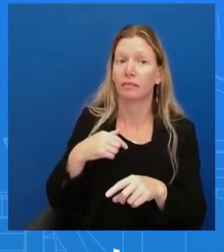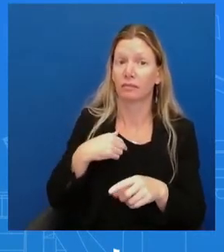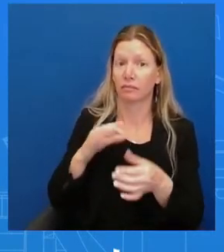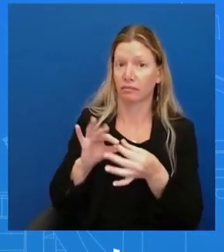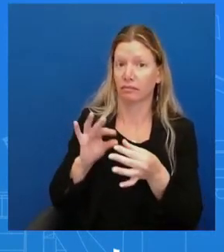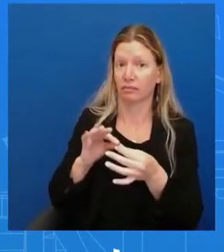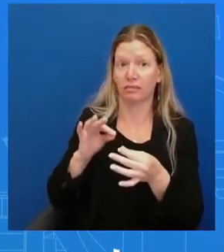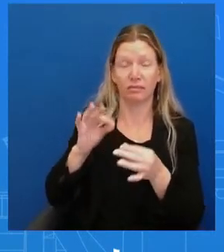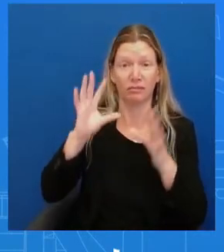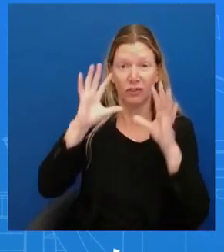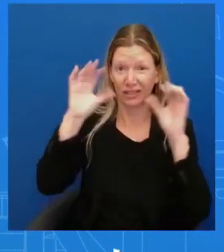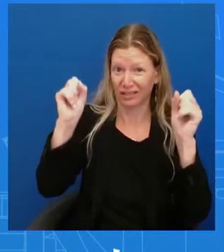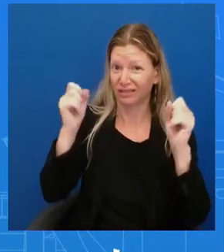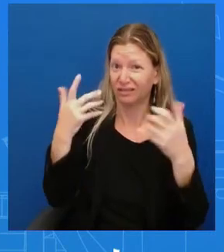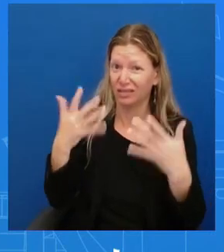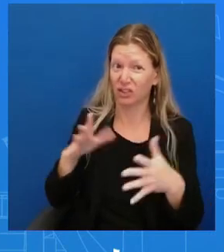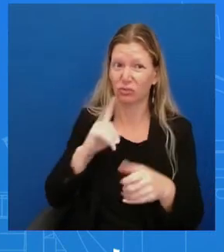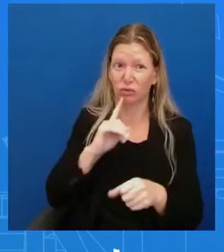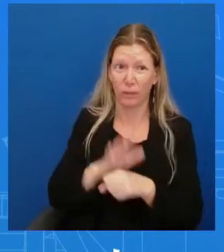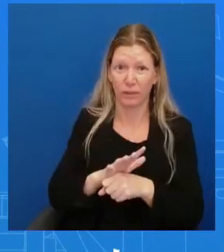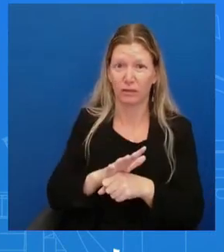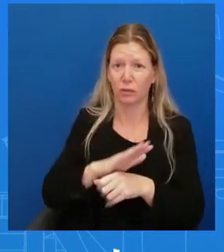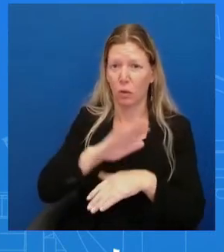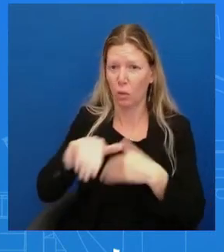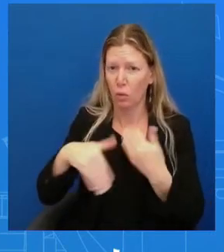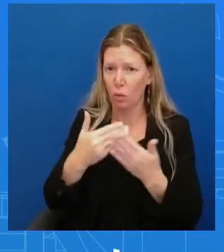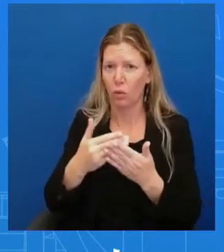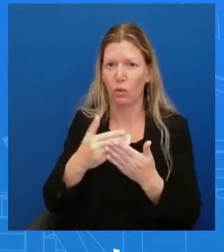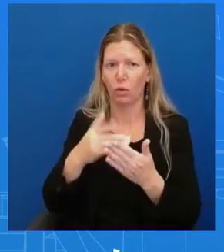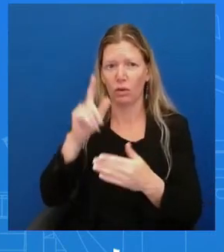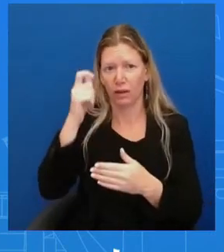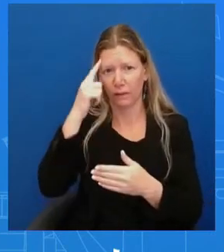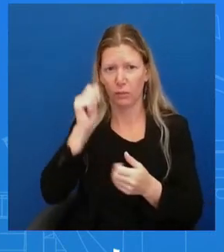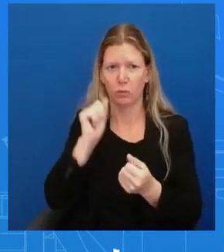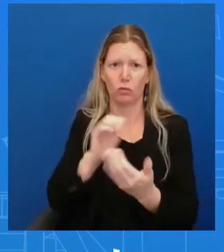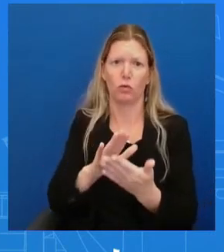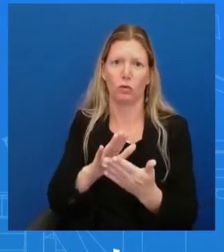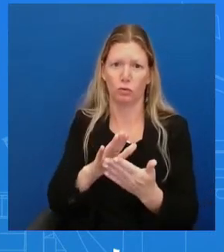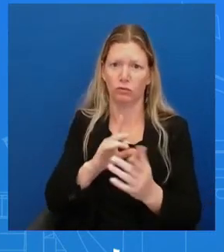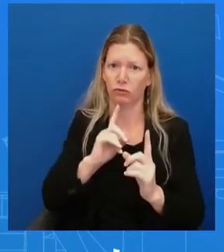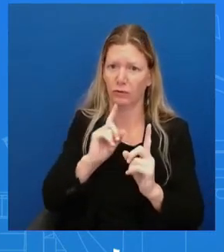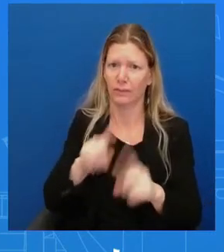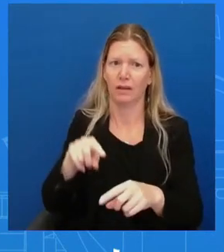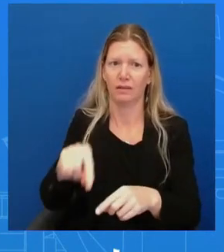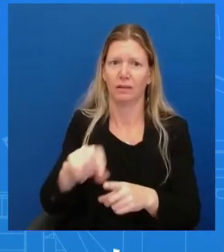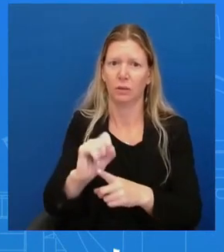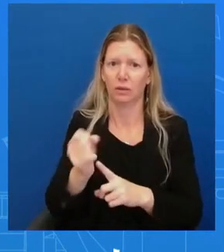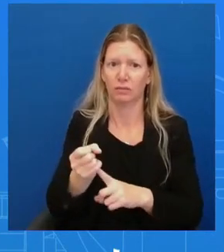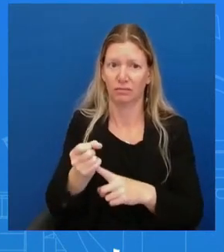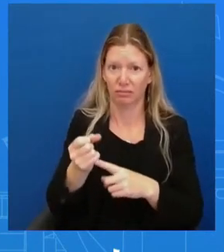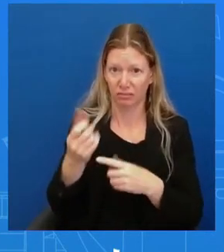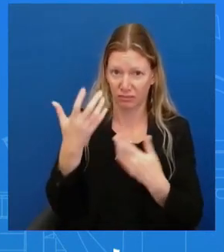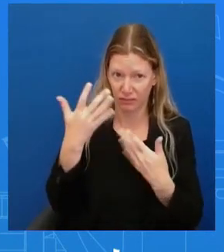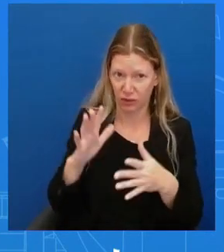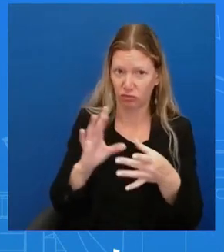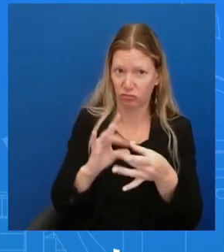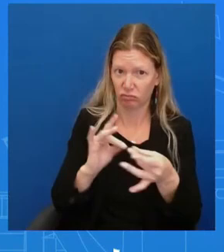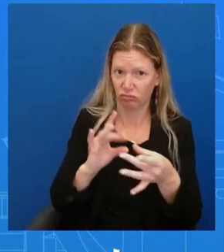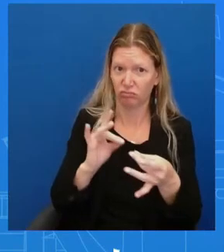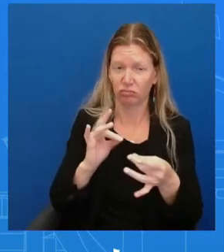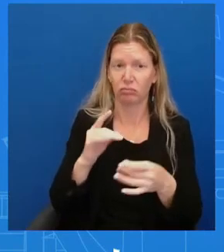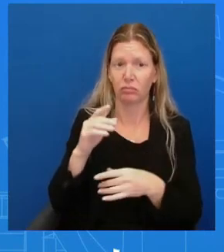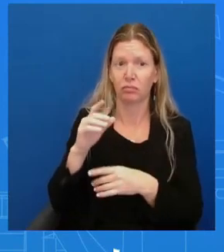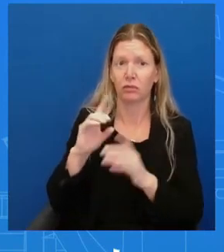here, response, that's what you've seen. The Department of Transportation was able to provide $60 million just last week. They made